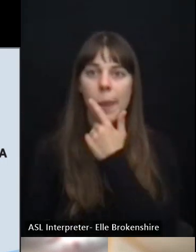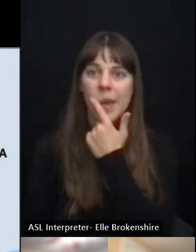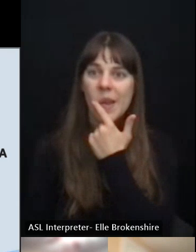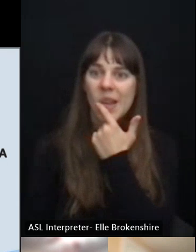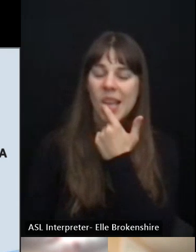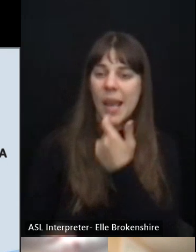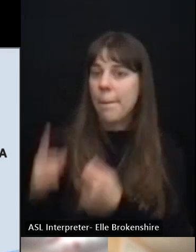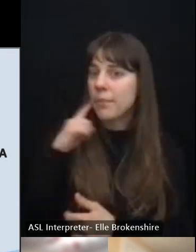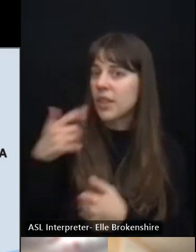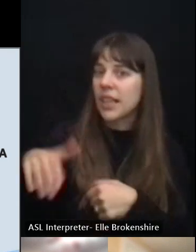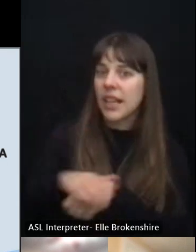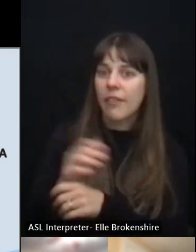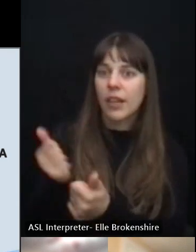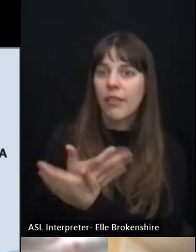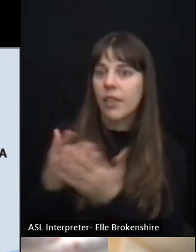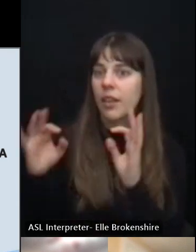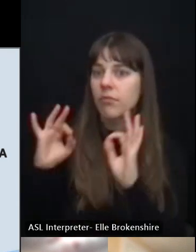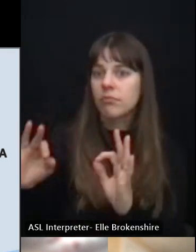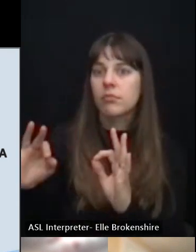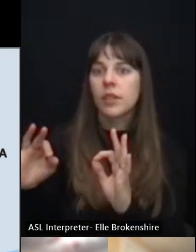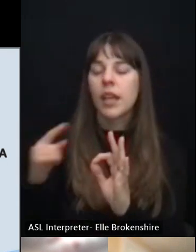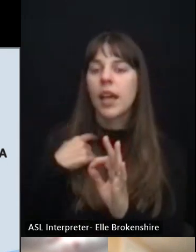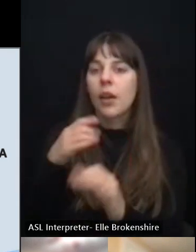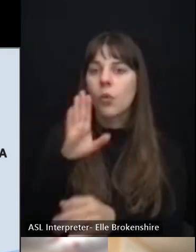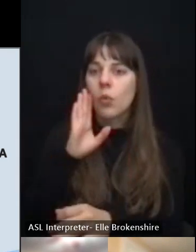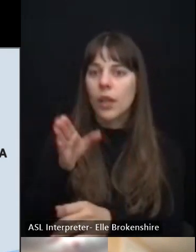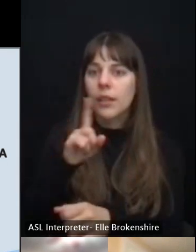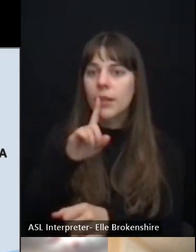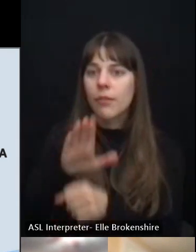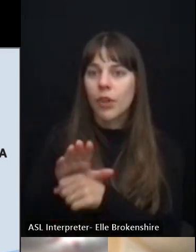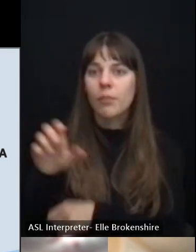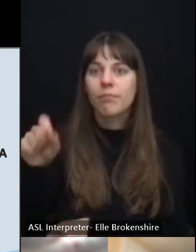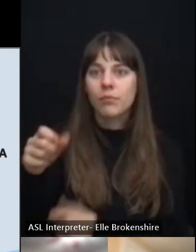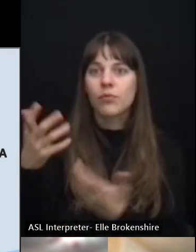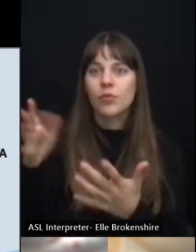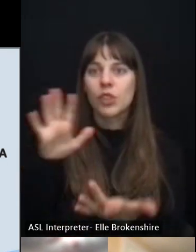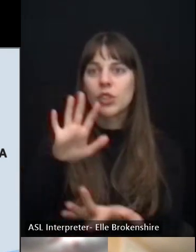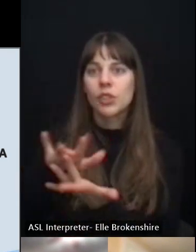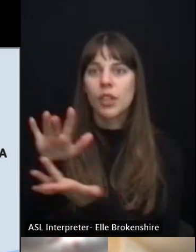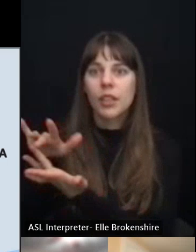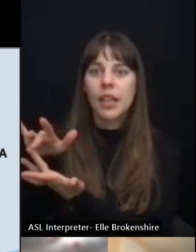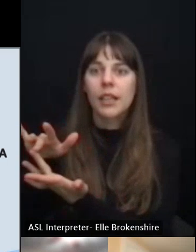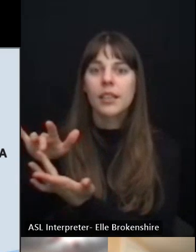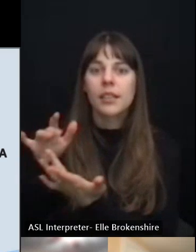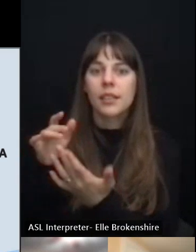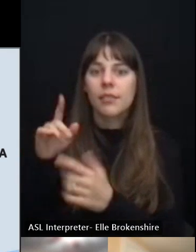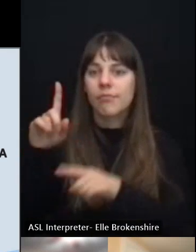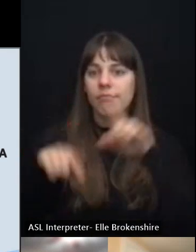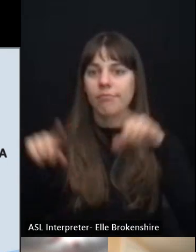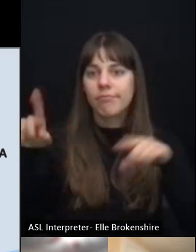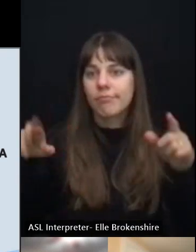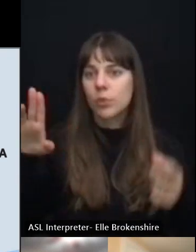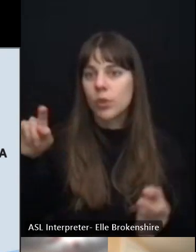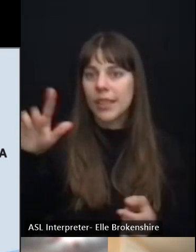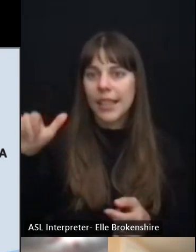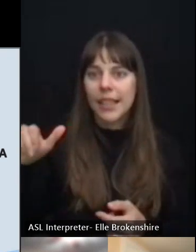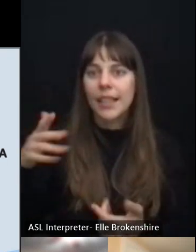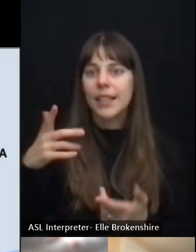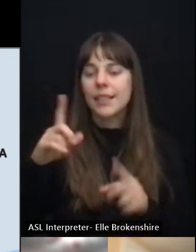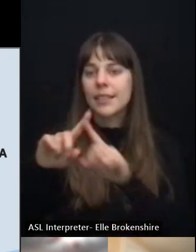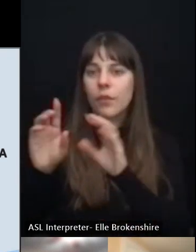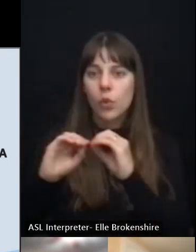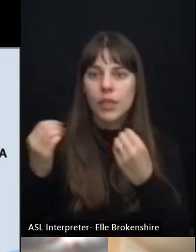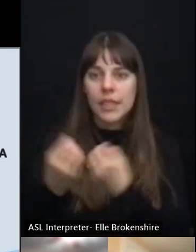think you covered it, Amy. I will just confirm that, yes, we have been in touch with various utilities and authorities, Duquesne